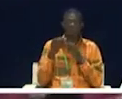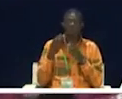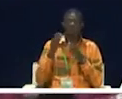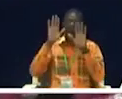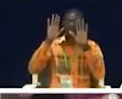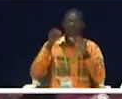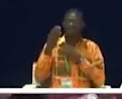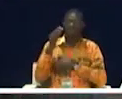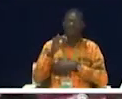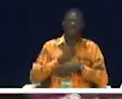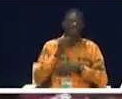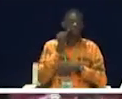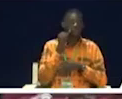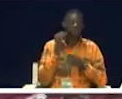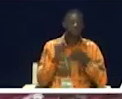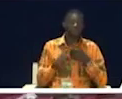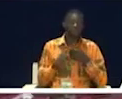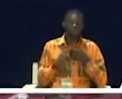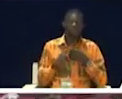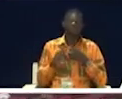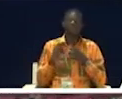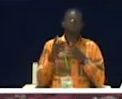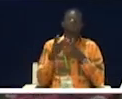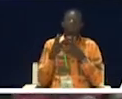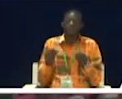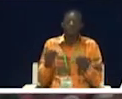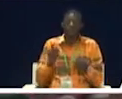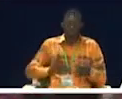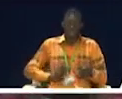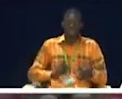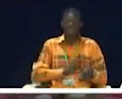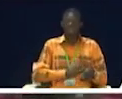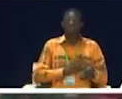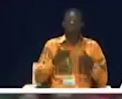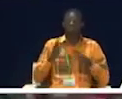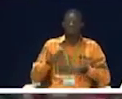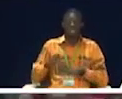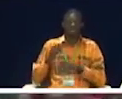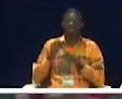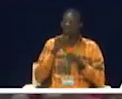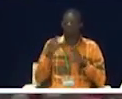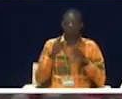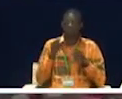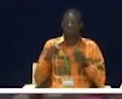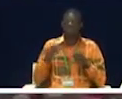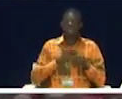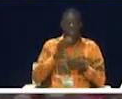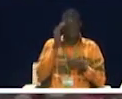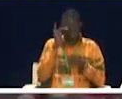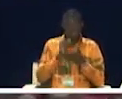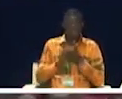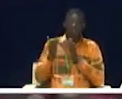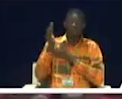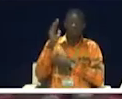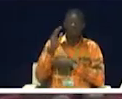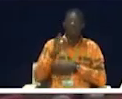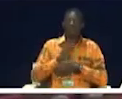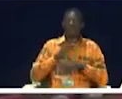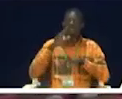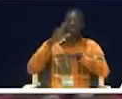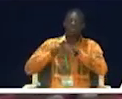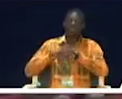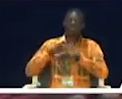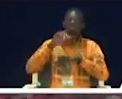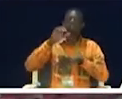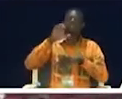I was supposed to die through kidney problem, but I didn't die, and I didn't use anything. So I knew that God, I limp. I said,